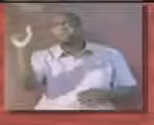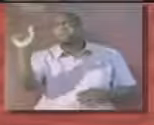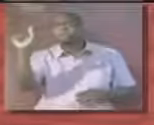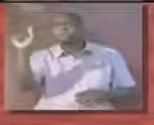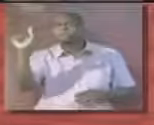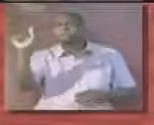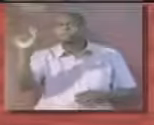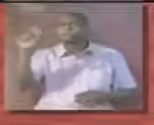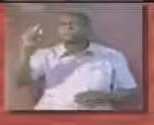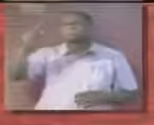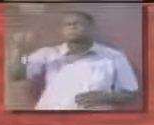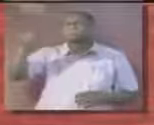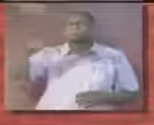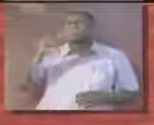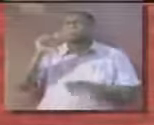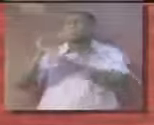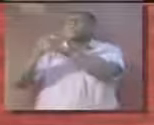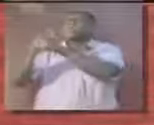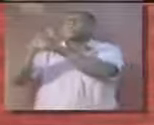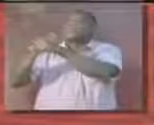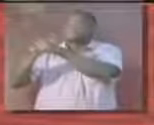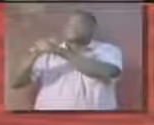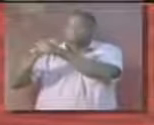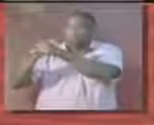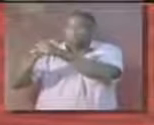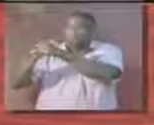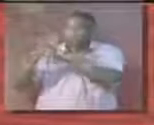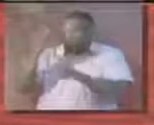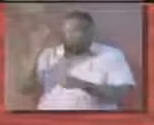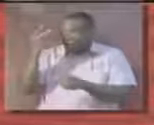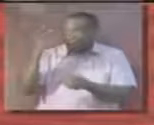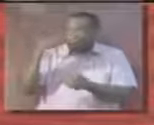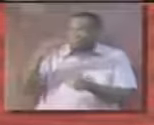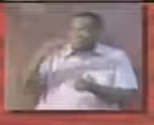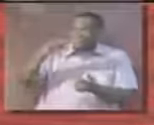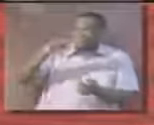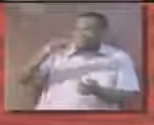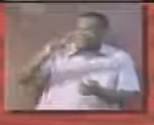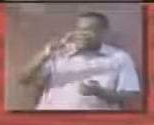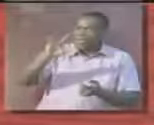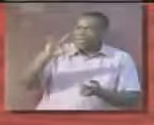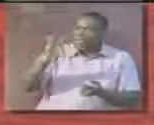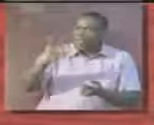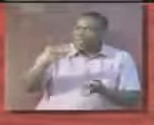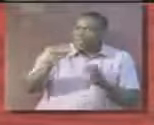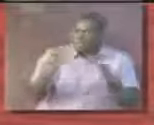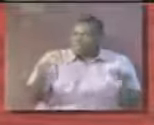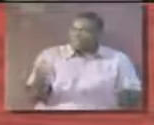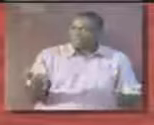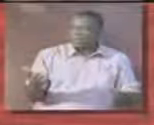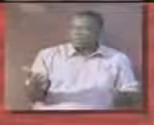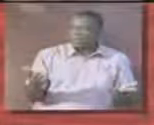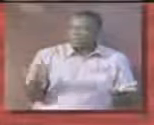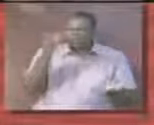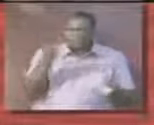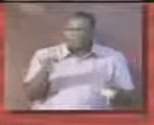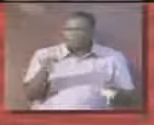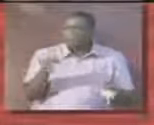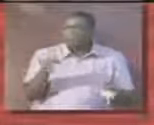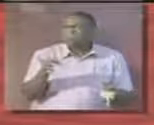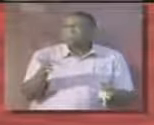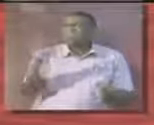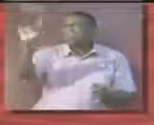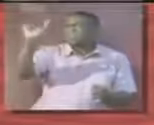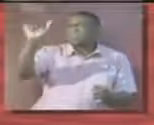persons COVID-positive and COVID-suspected cases that were present in our population. However, we have noticed, especially